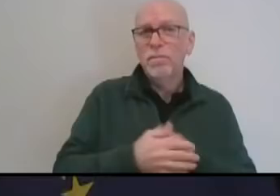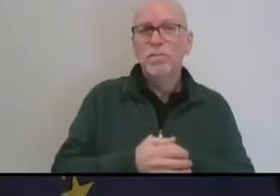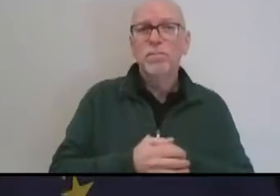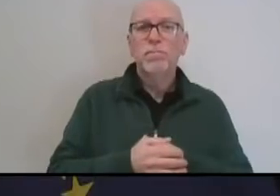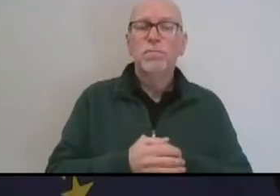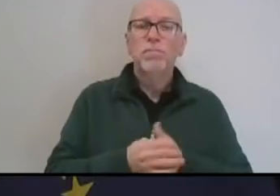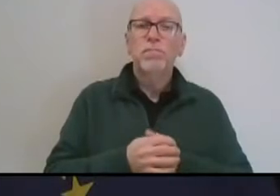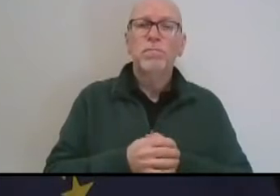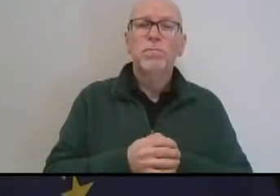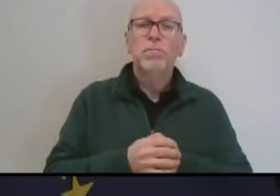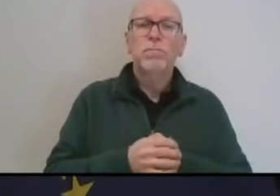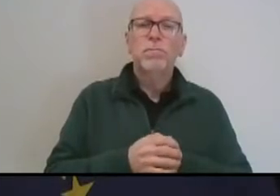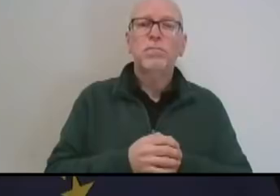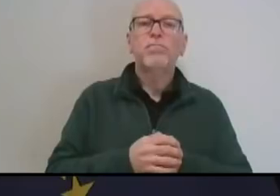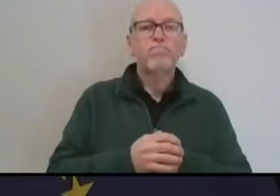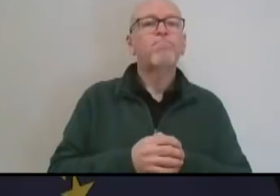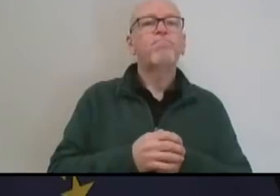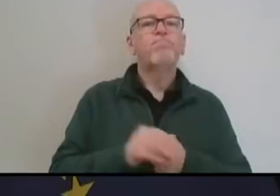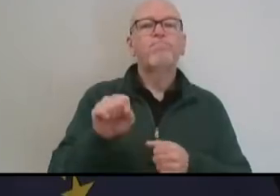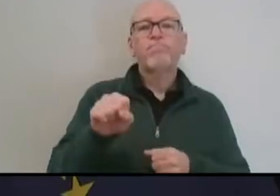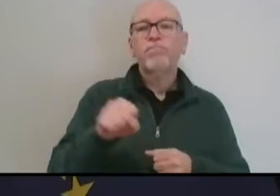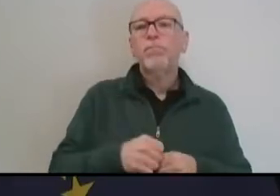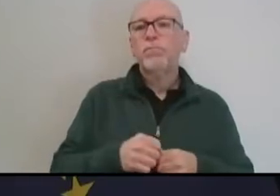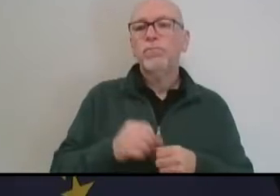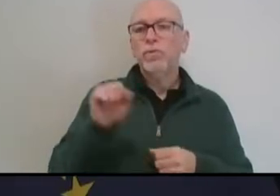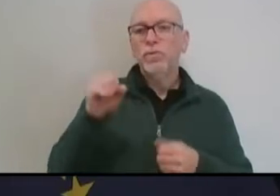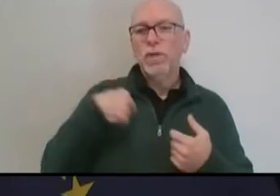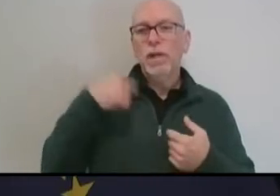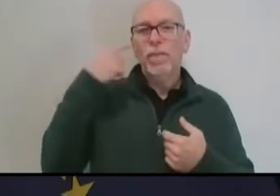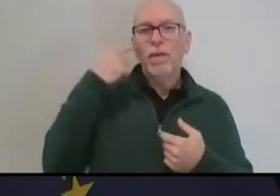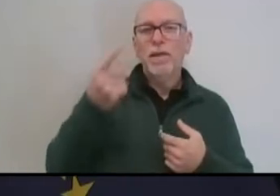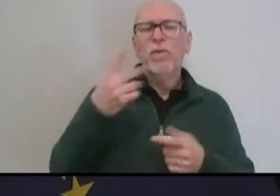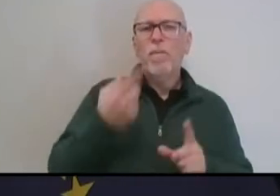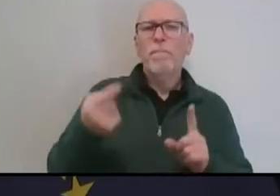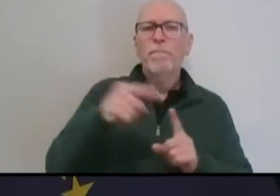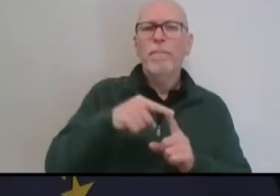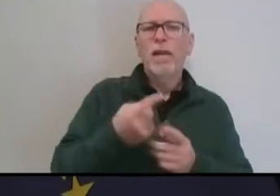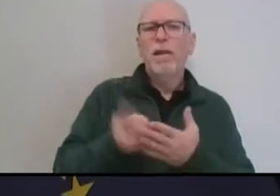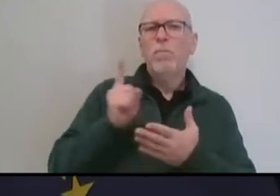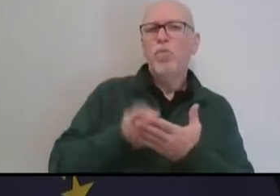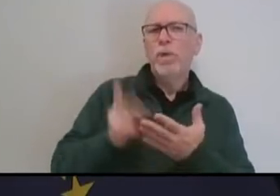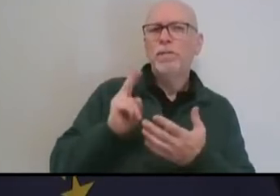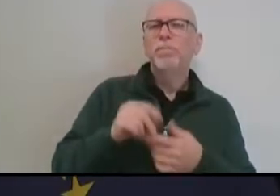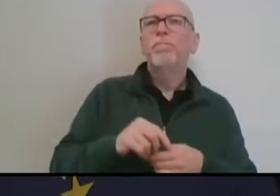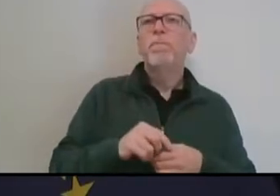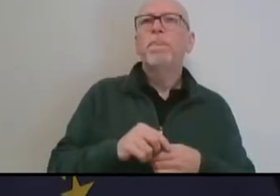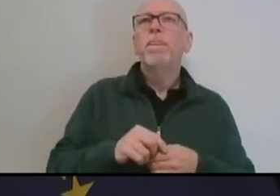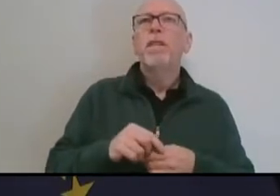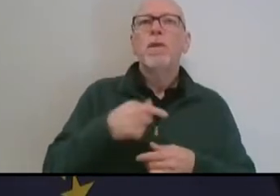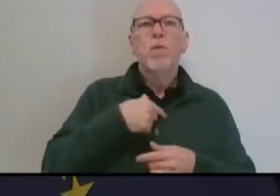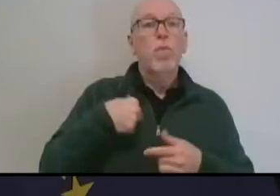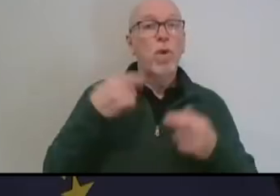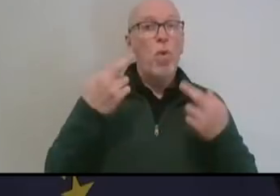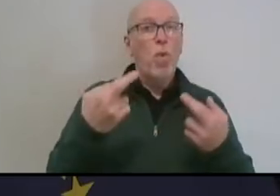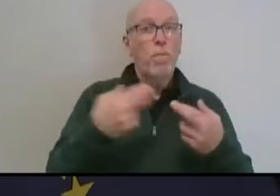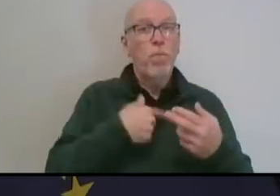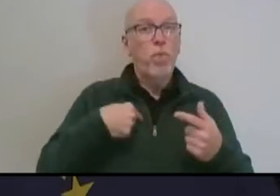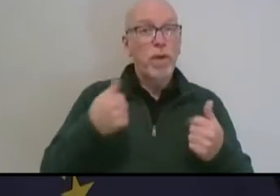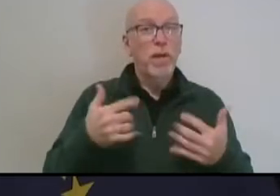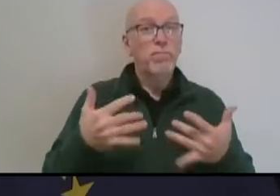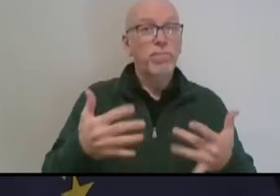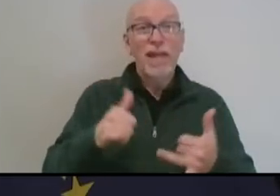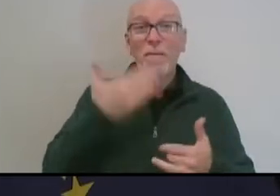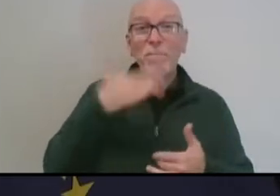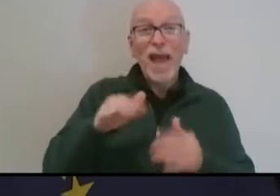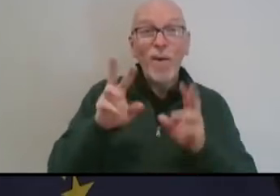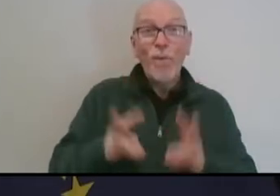perspective? Yes, so I think just to go back a couple of weeks, we were hoping to be able to move forward that week. We had that bad weather, so